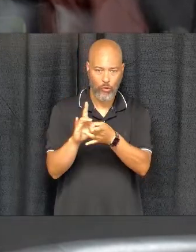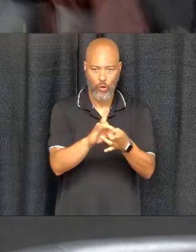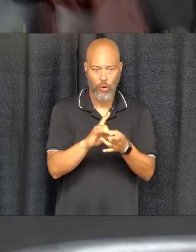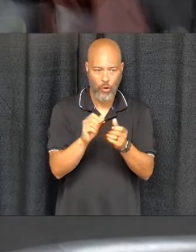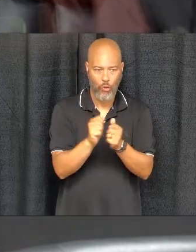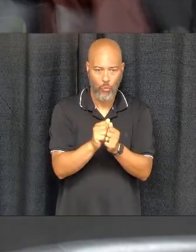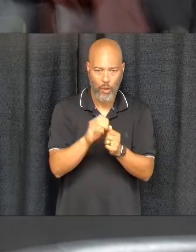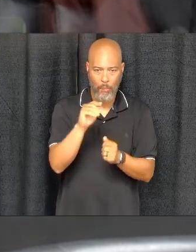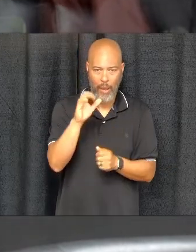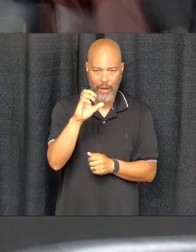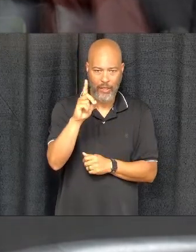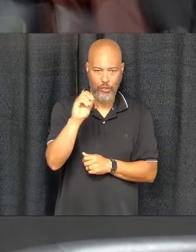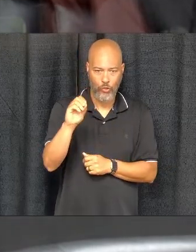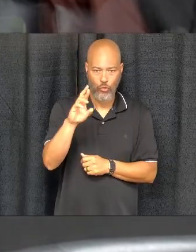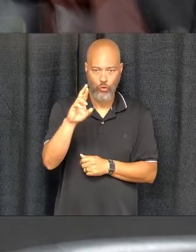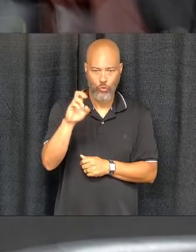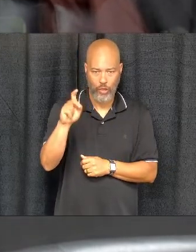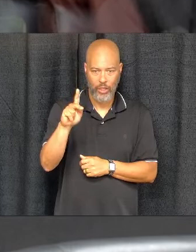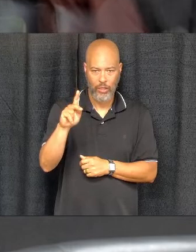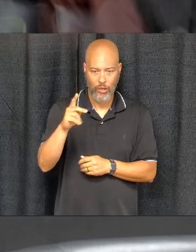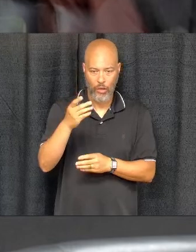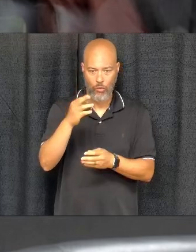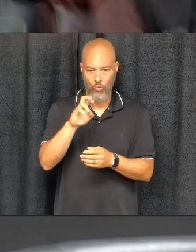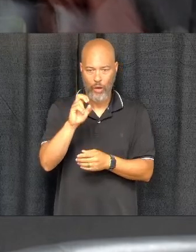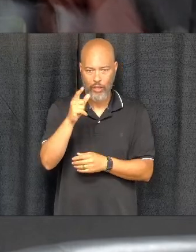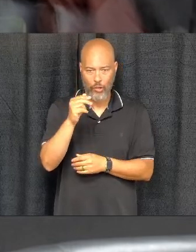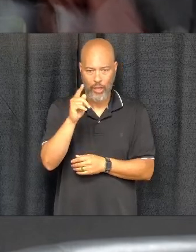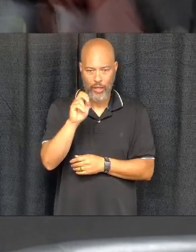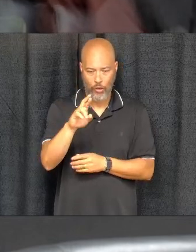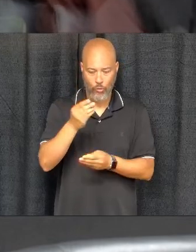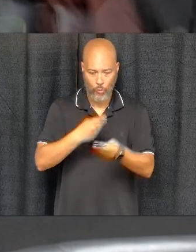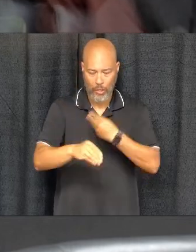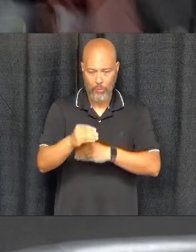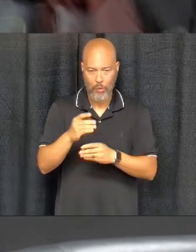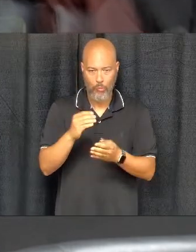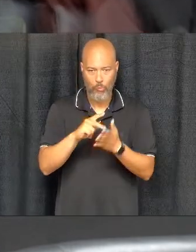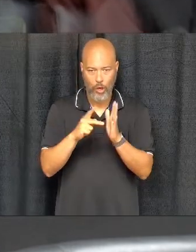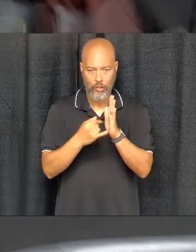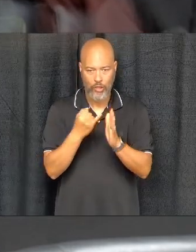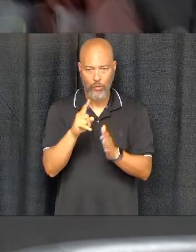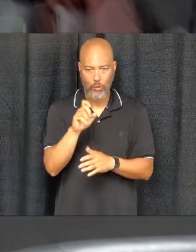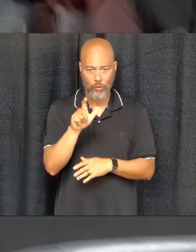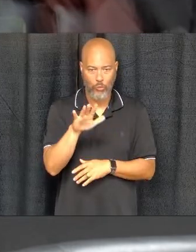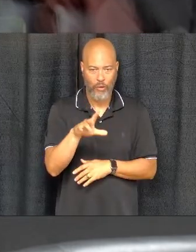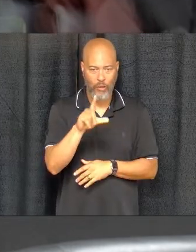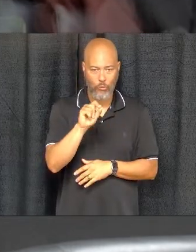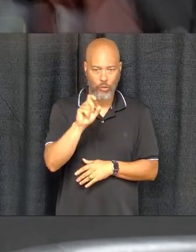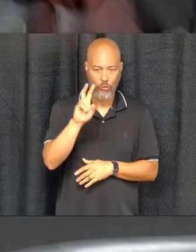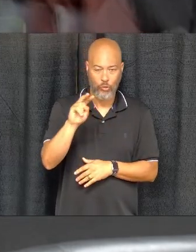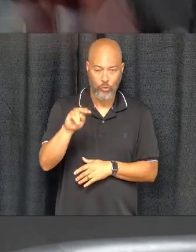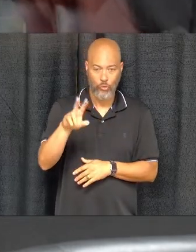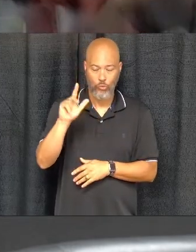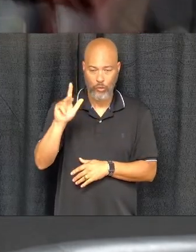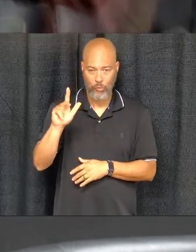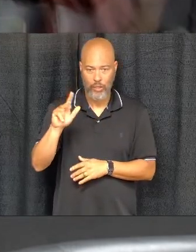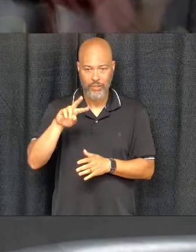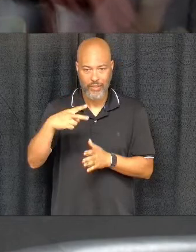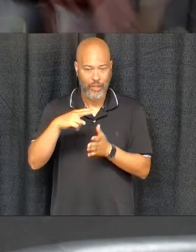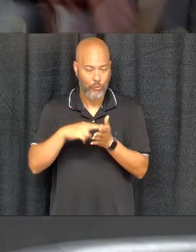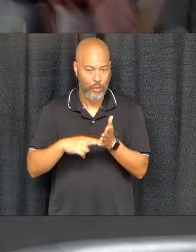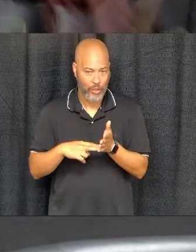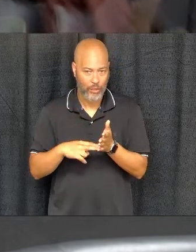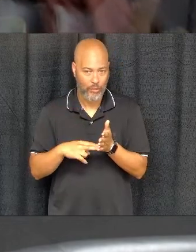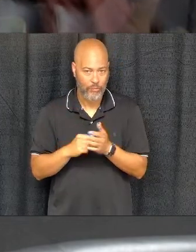the McAdoo Creek Road Regulator Replacement Project. Ordinance 125, 2022-23, second